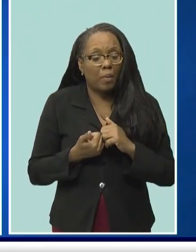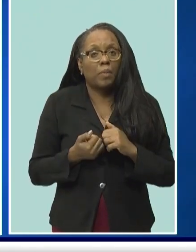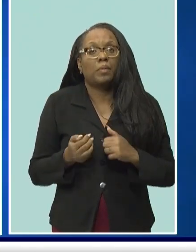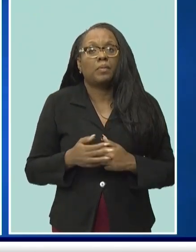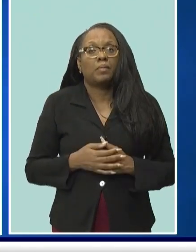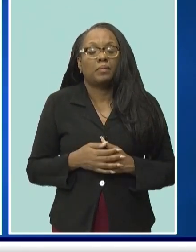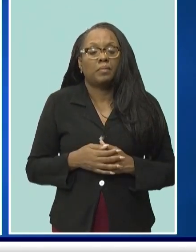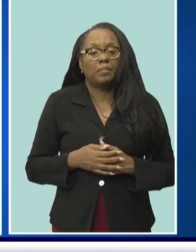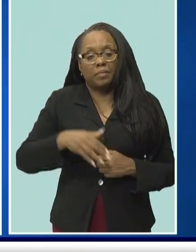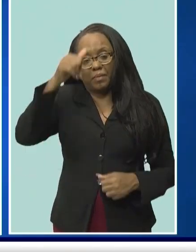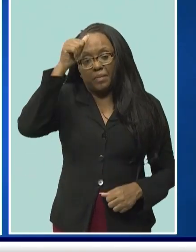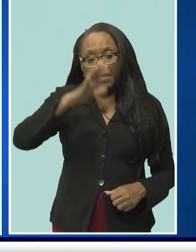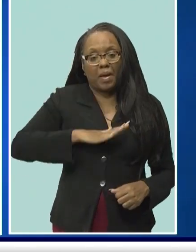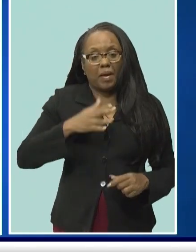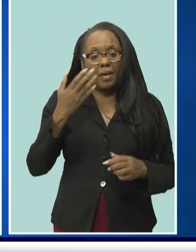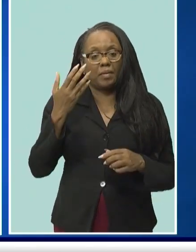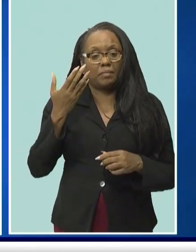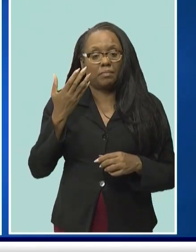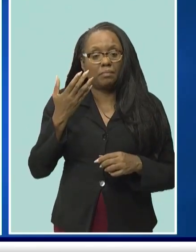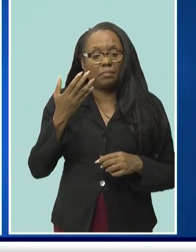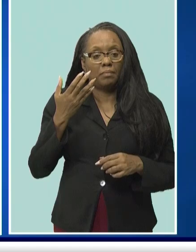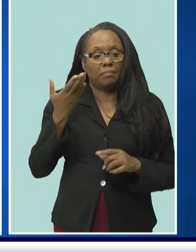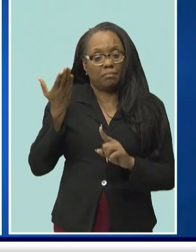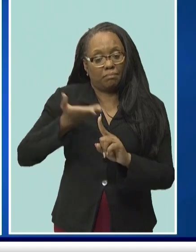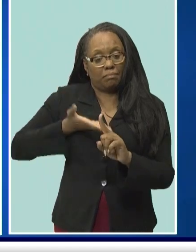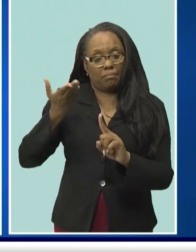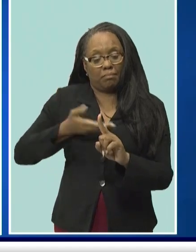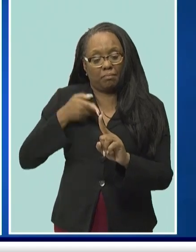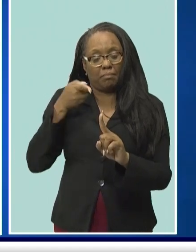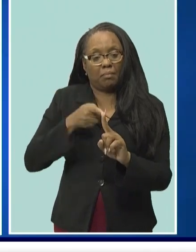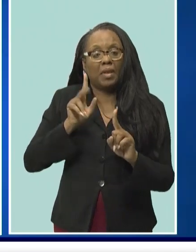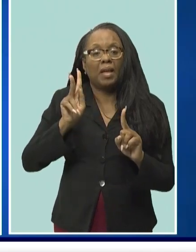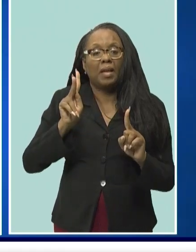Kevin Greenidge, who has been selfless.